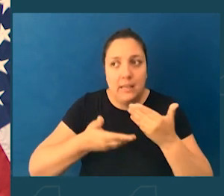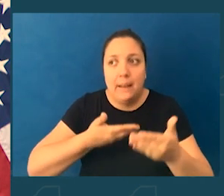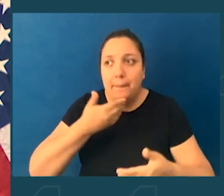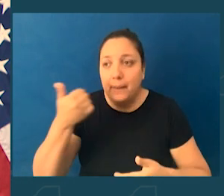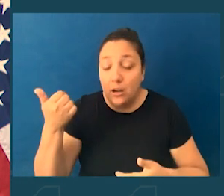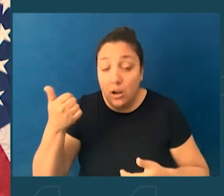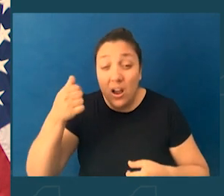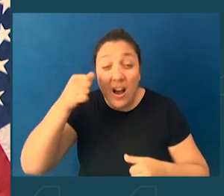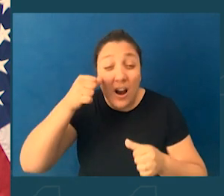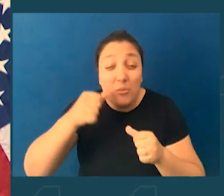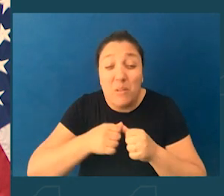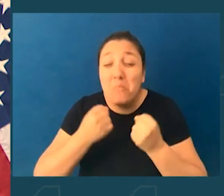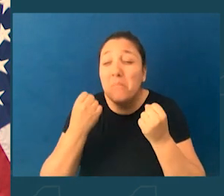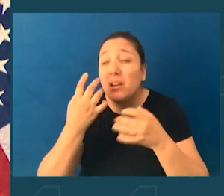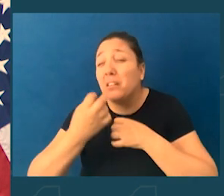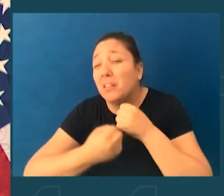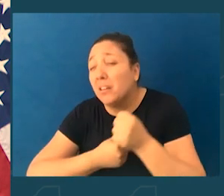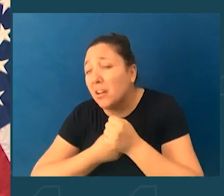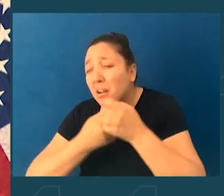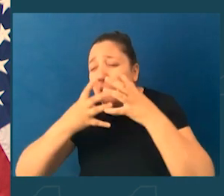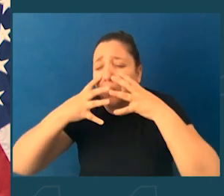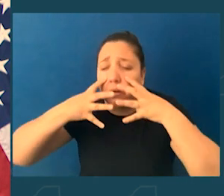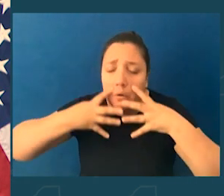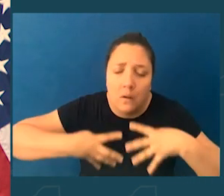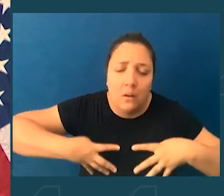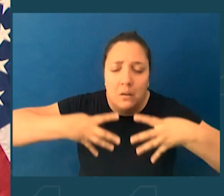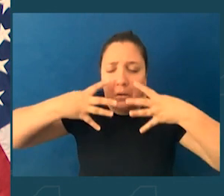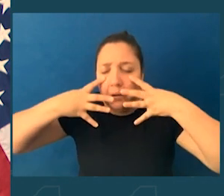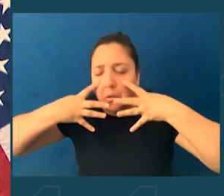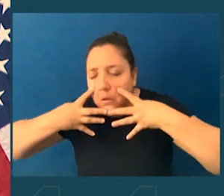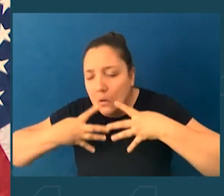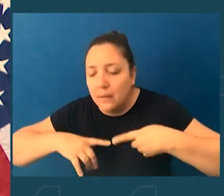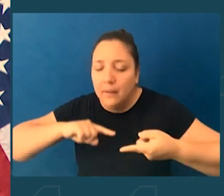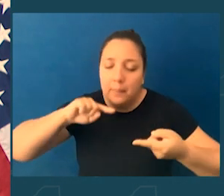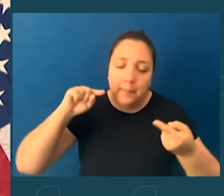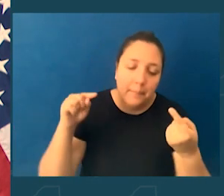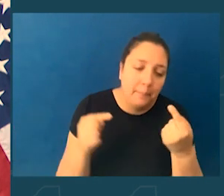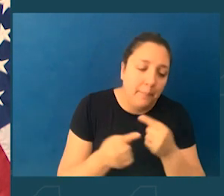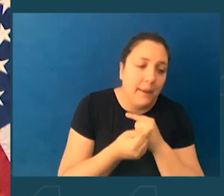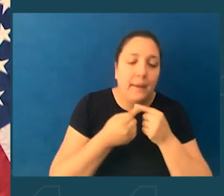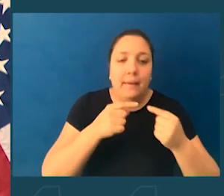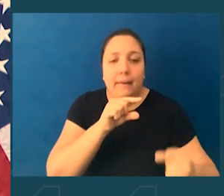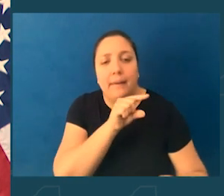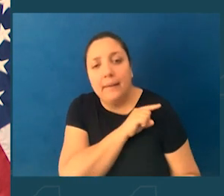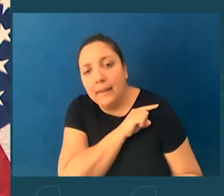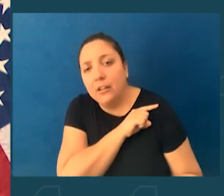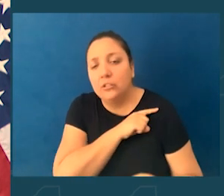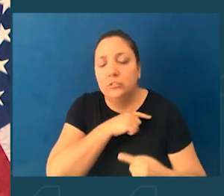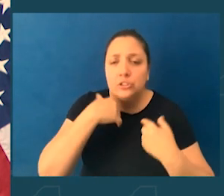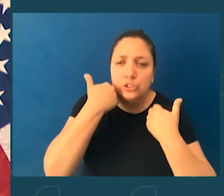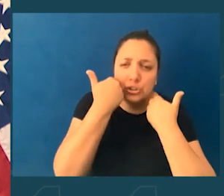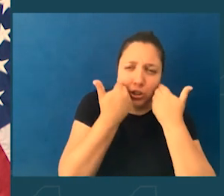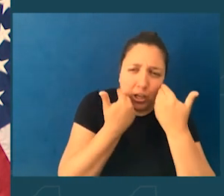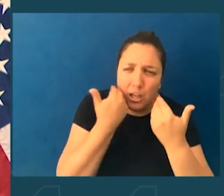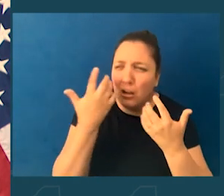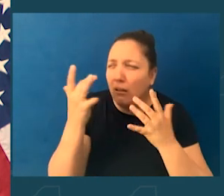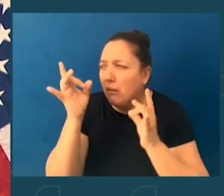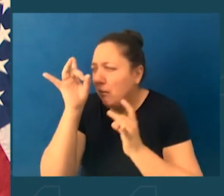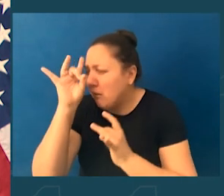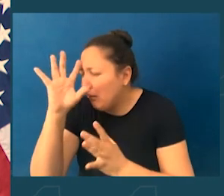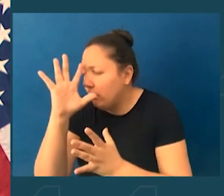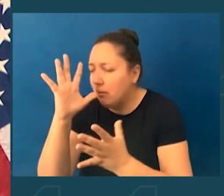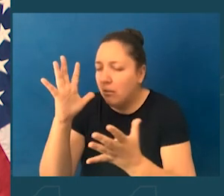shedding tears from the pain, the guilt, the shame, and the stigma I felt because of my mental health issues. The weight